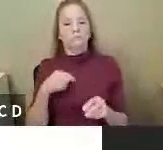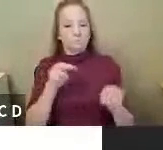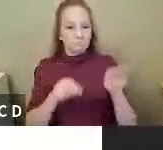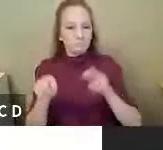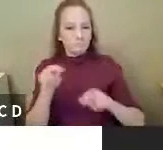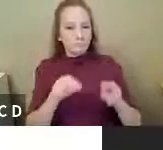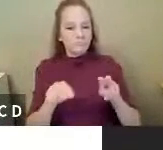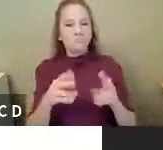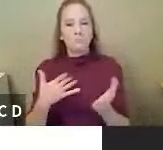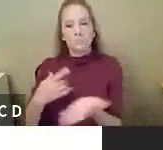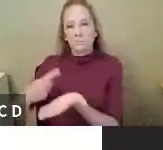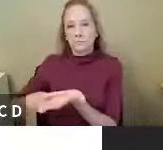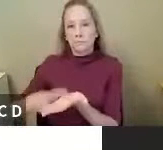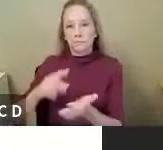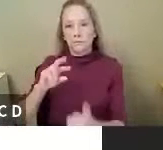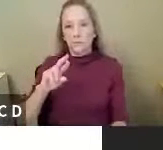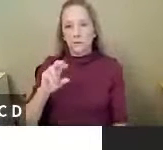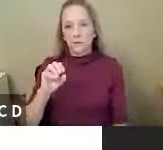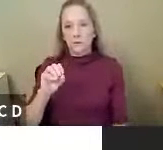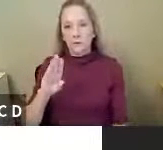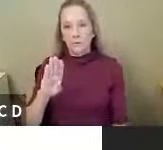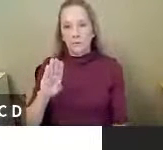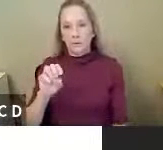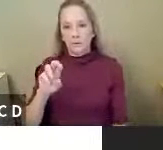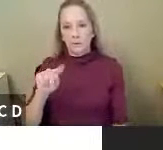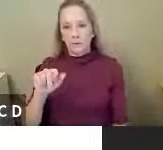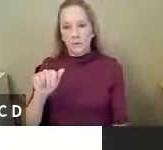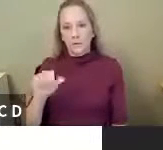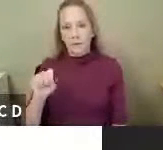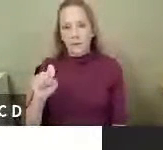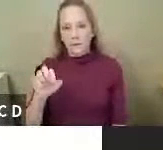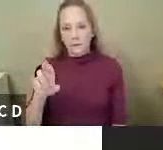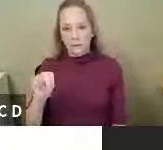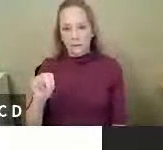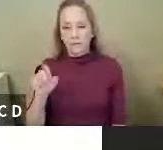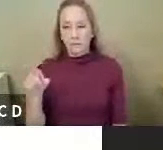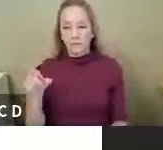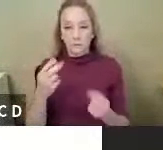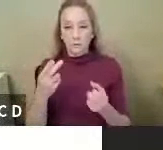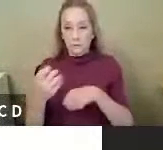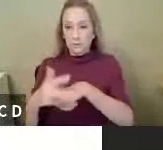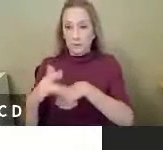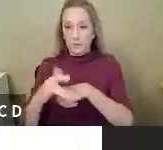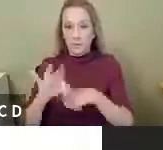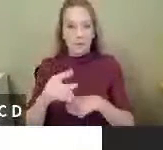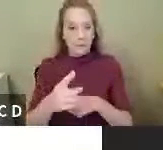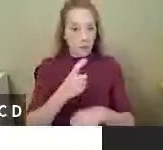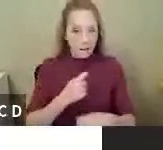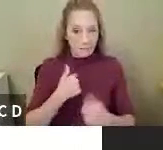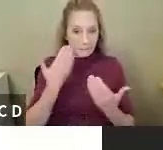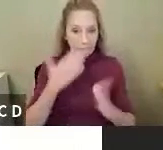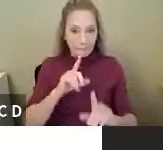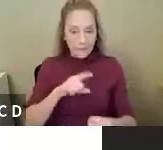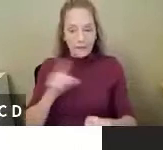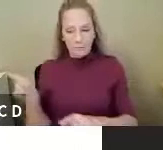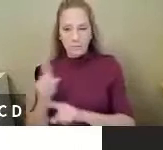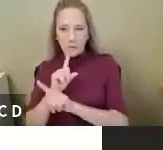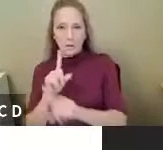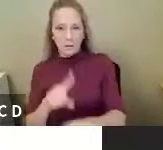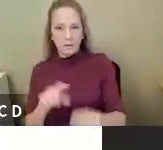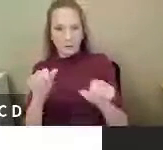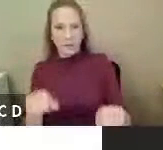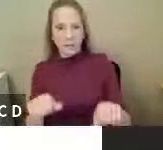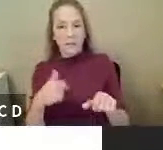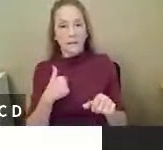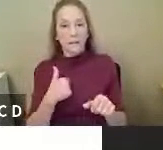to Roberta Sturm, who is available if we have questions I can't answer. The one recommendation I